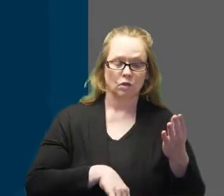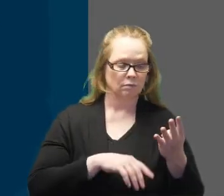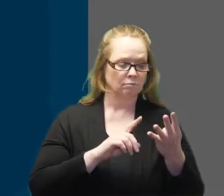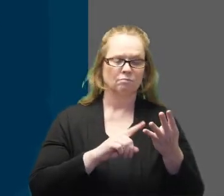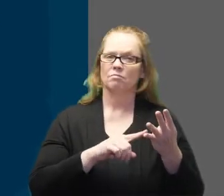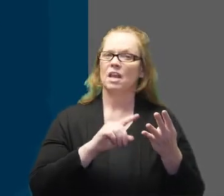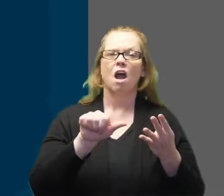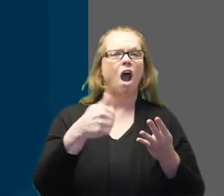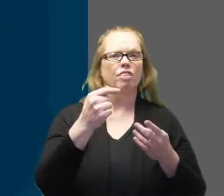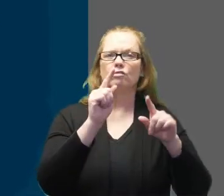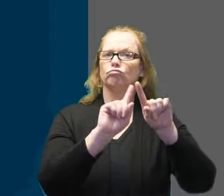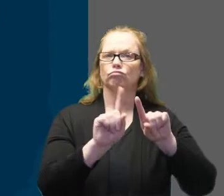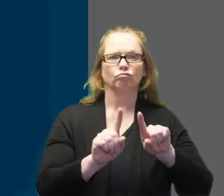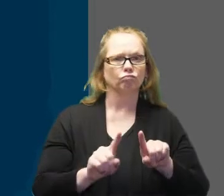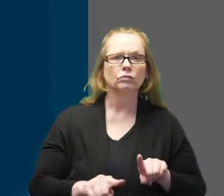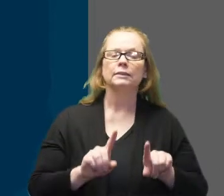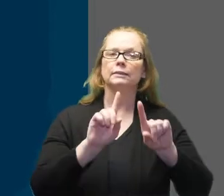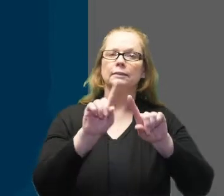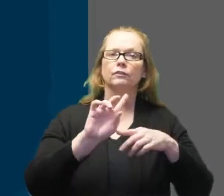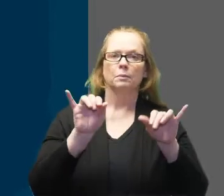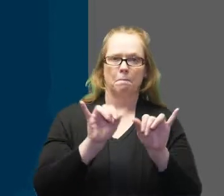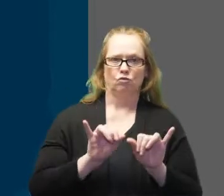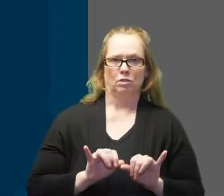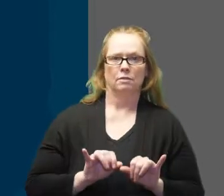and a host of other metrics.